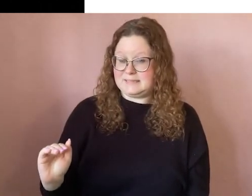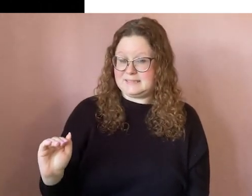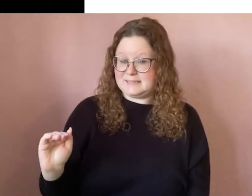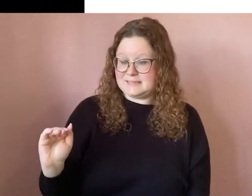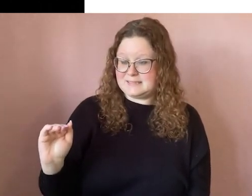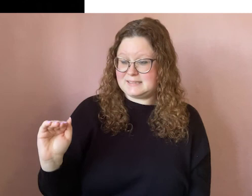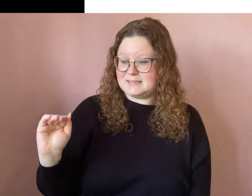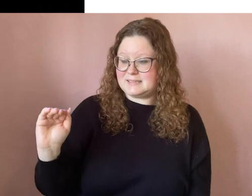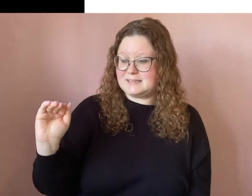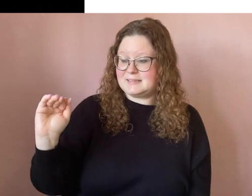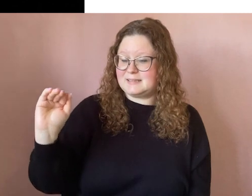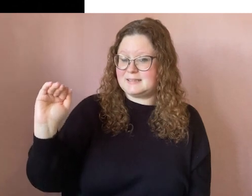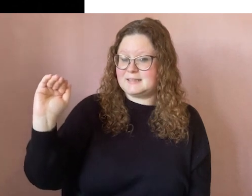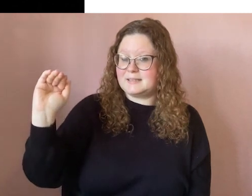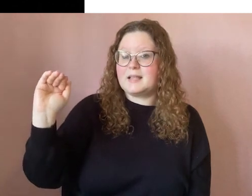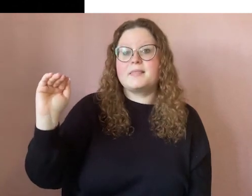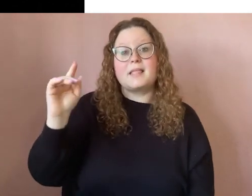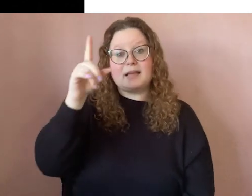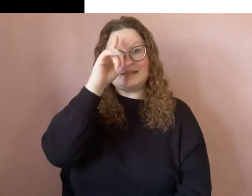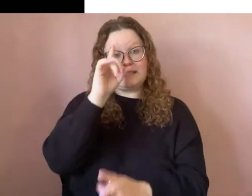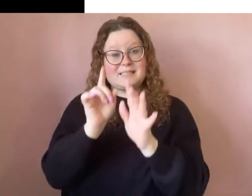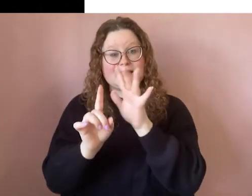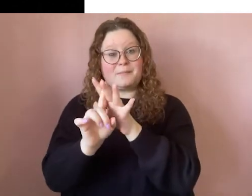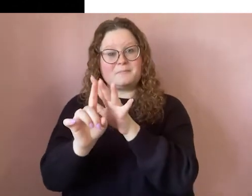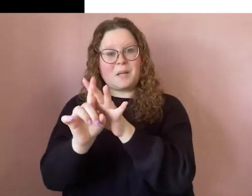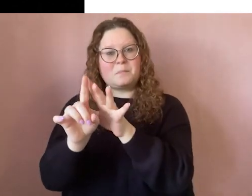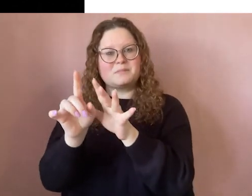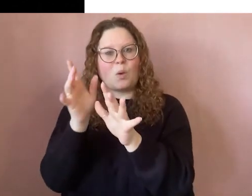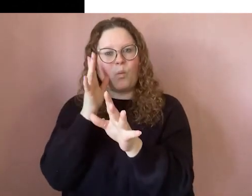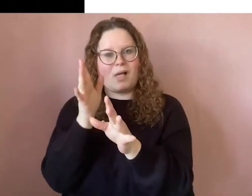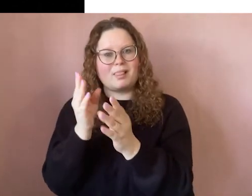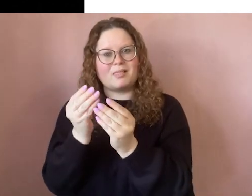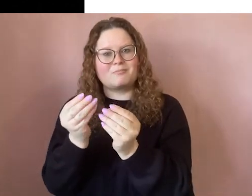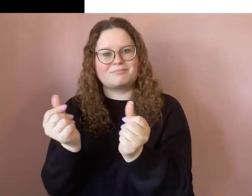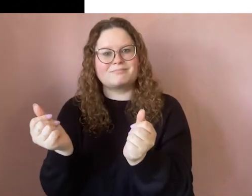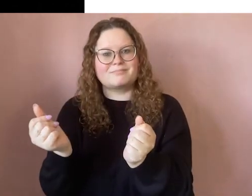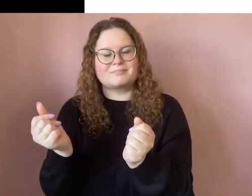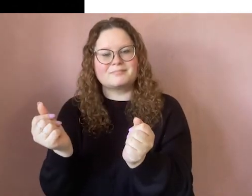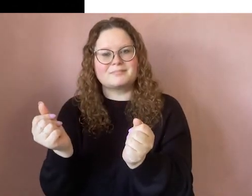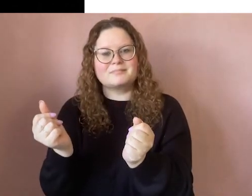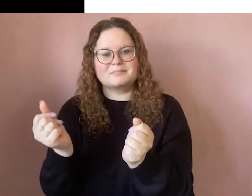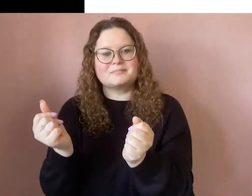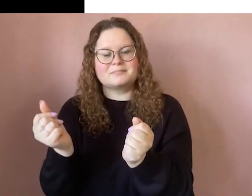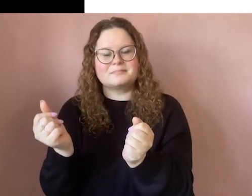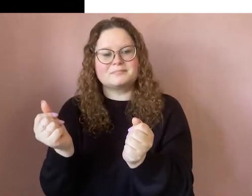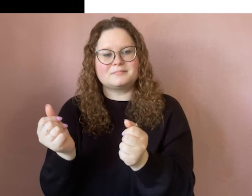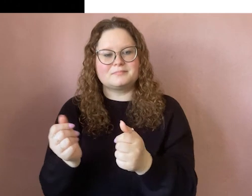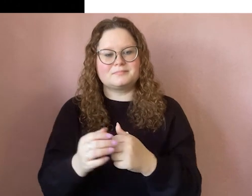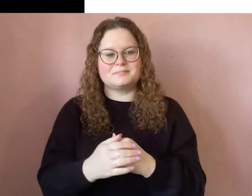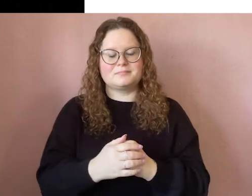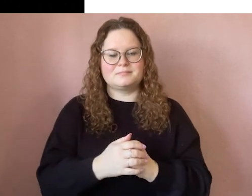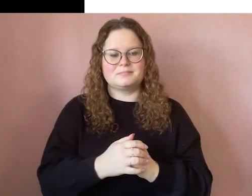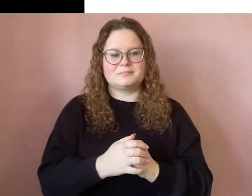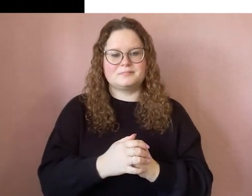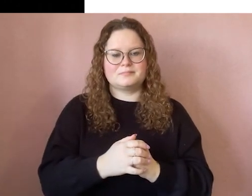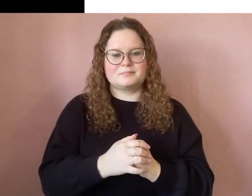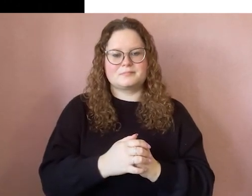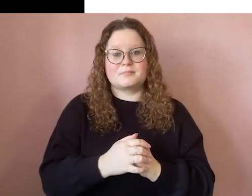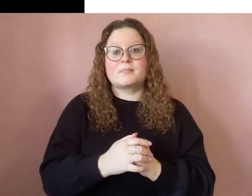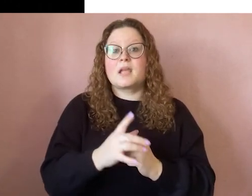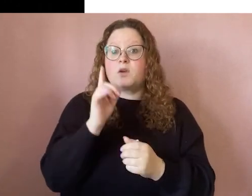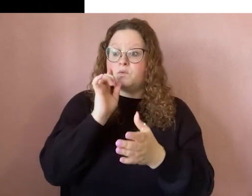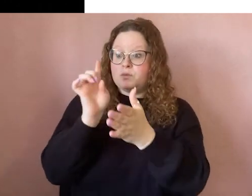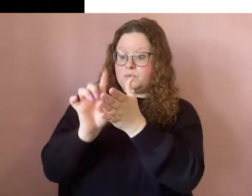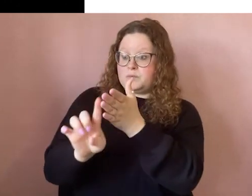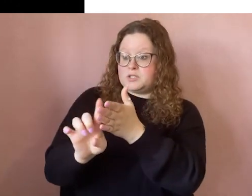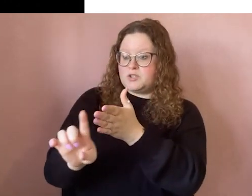of a child, our ability to ensure that that child is supported and cared for in a way, and if they're showing tendencies